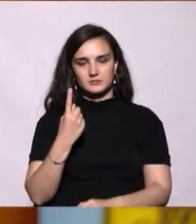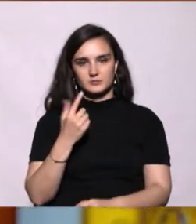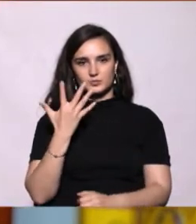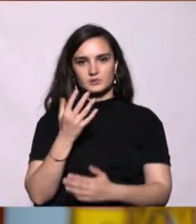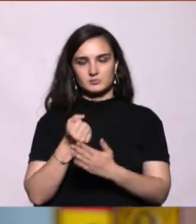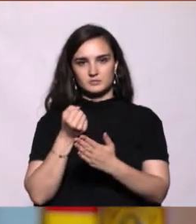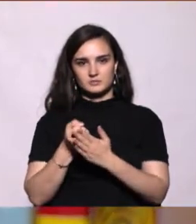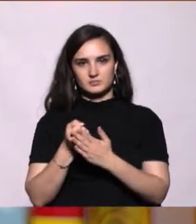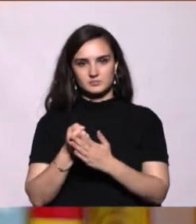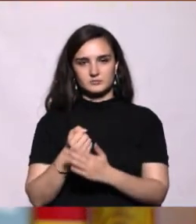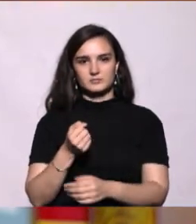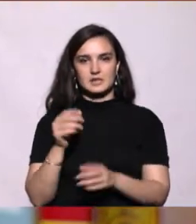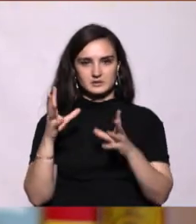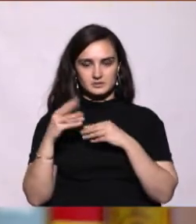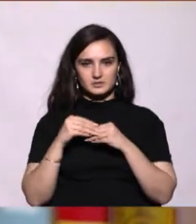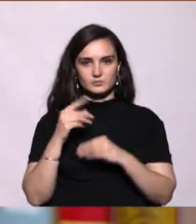1 to 5. Together,